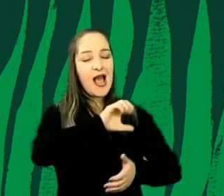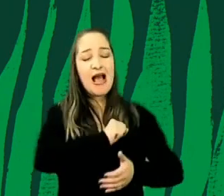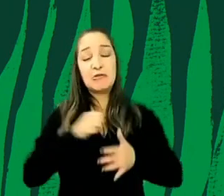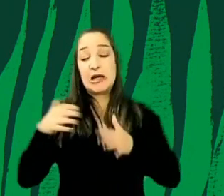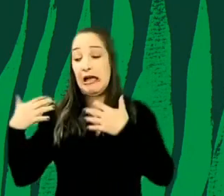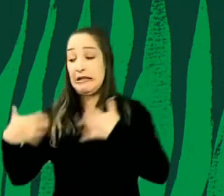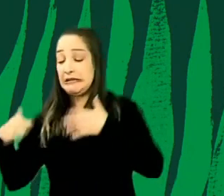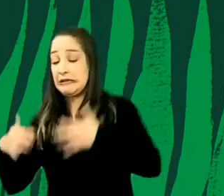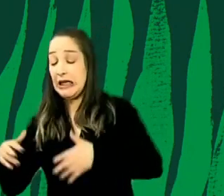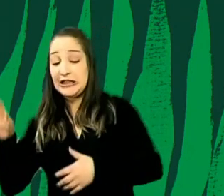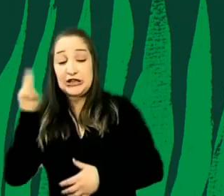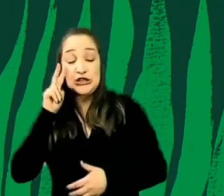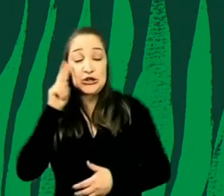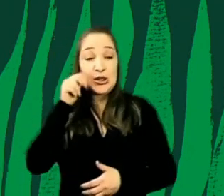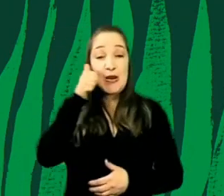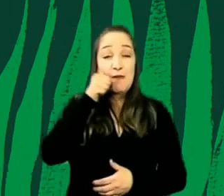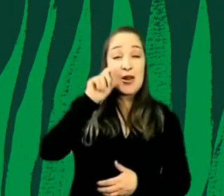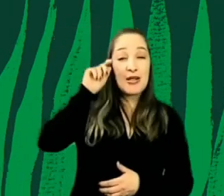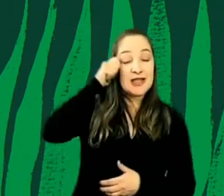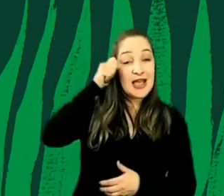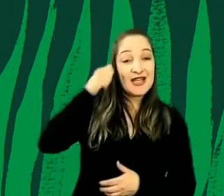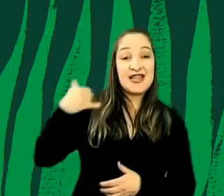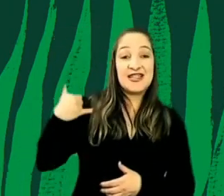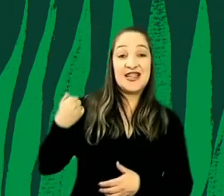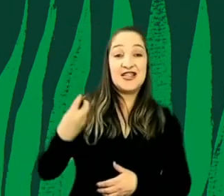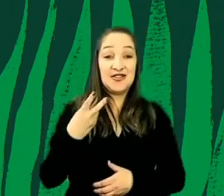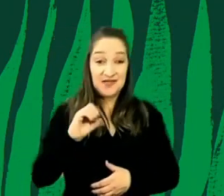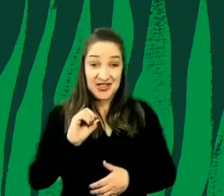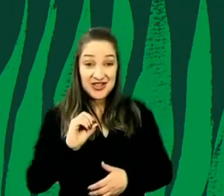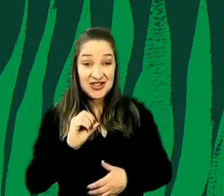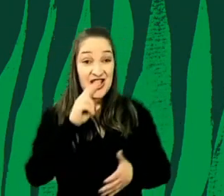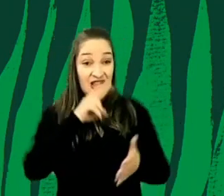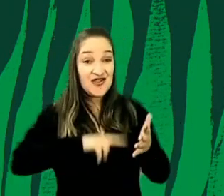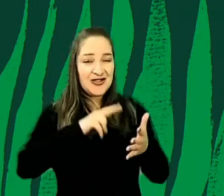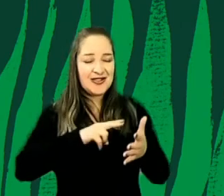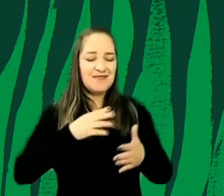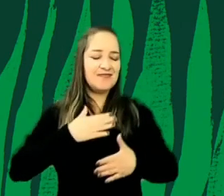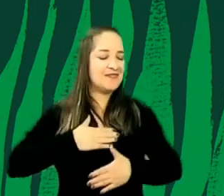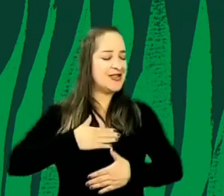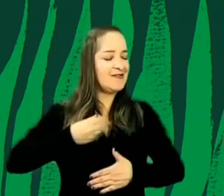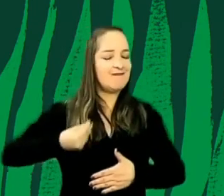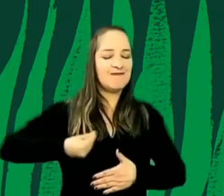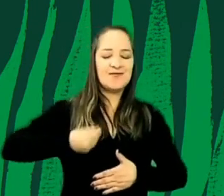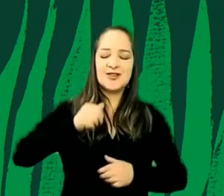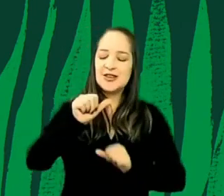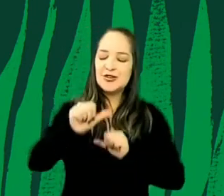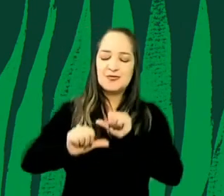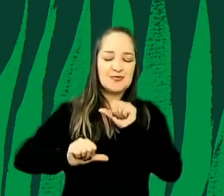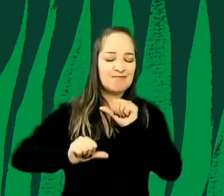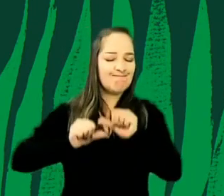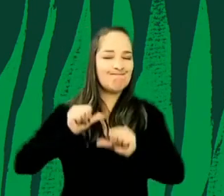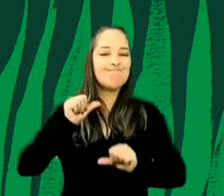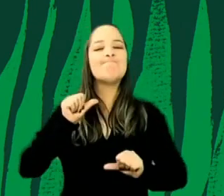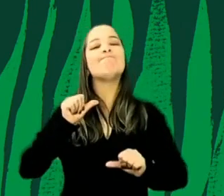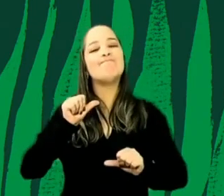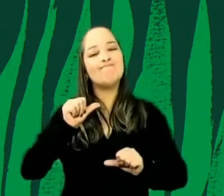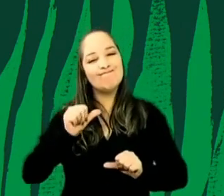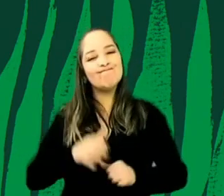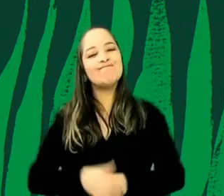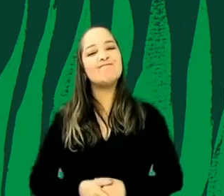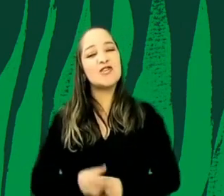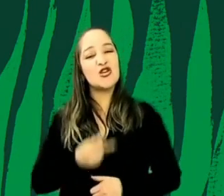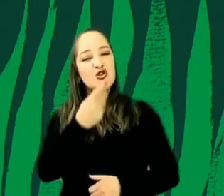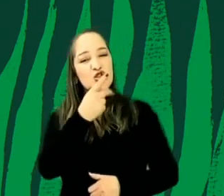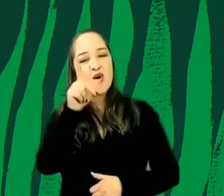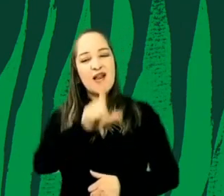The Story of Black Women, when I was 20 years old, it changed my life. Yay. So I wanted to say that to you. This literature